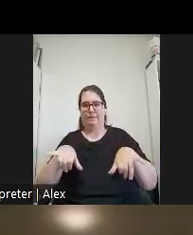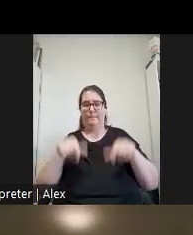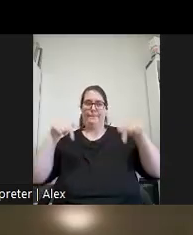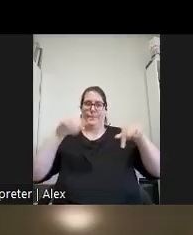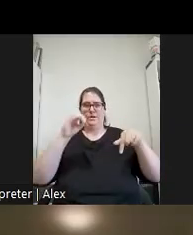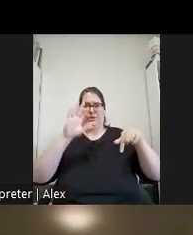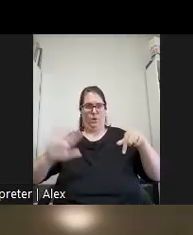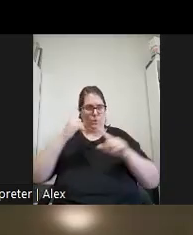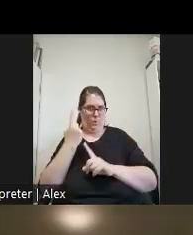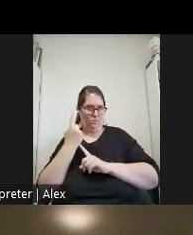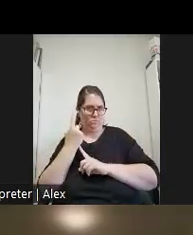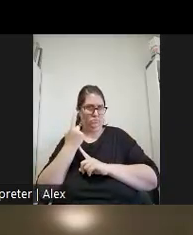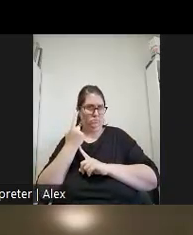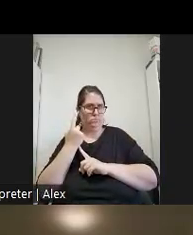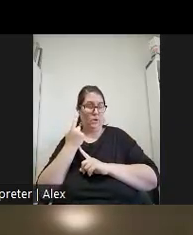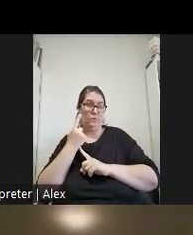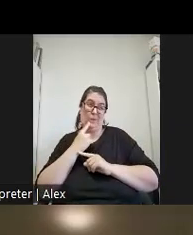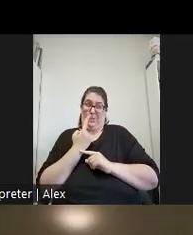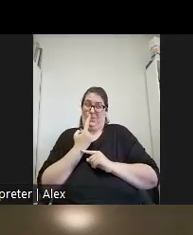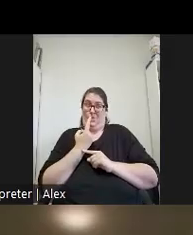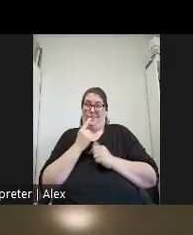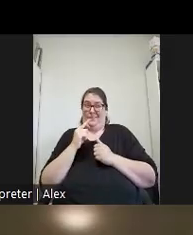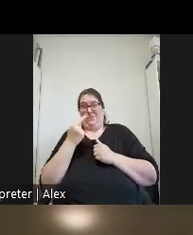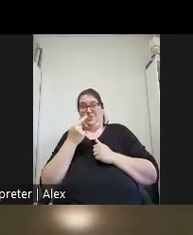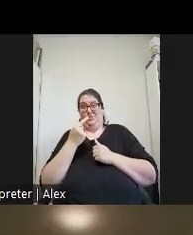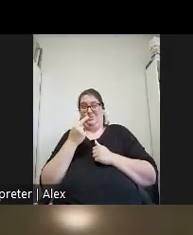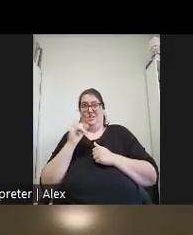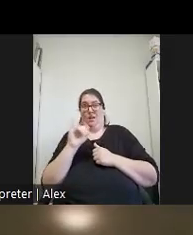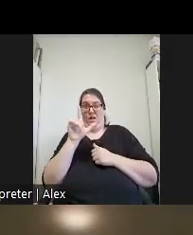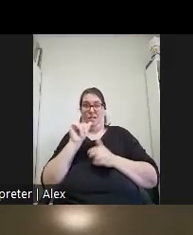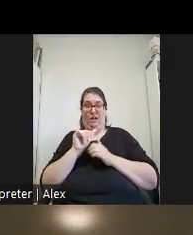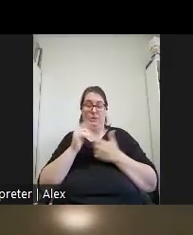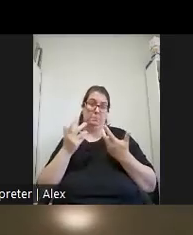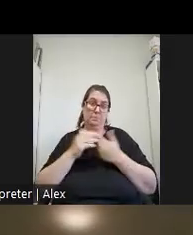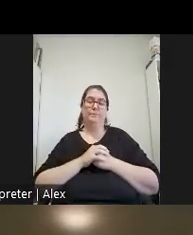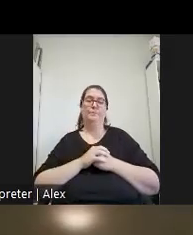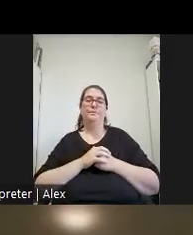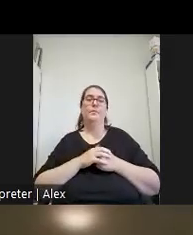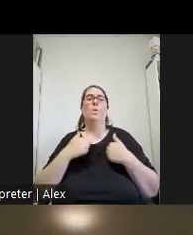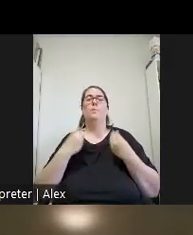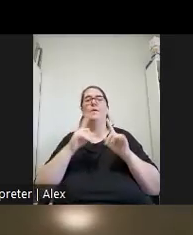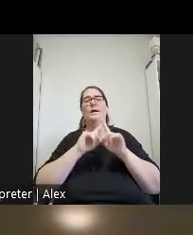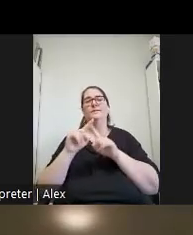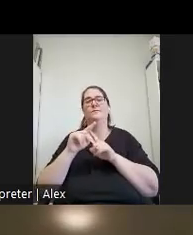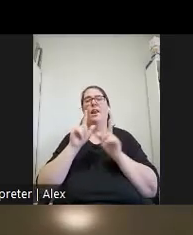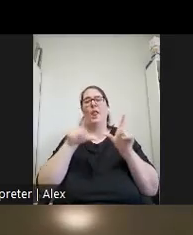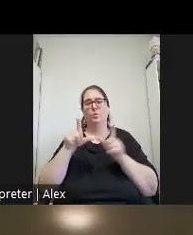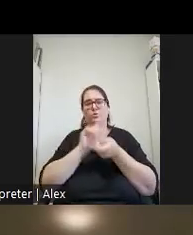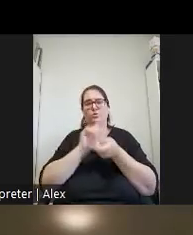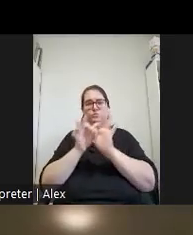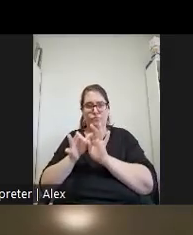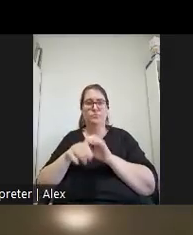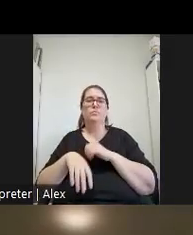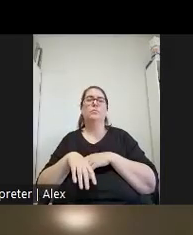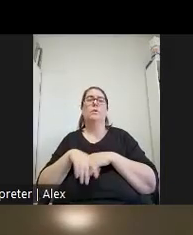Ontario, and one of the first ones in the ILA as well. We provide multilingual interpretation in 200